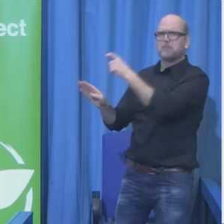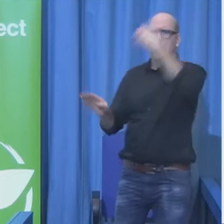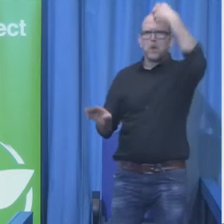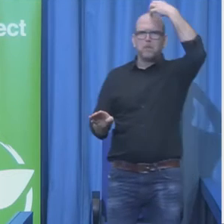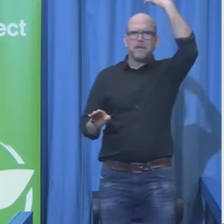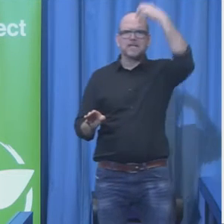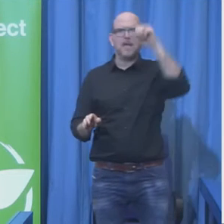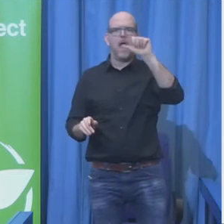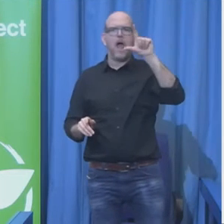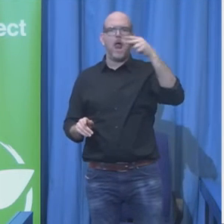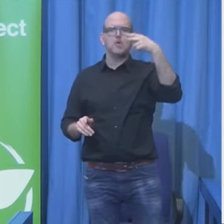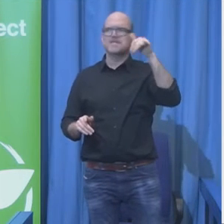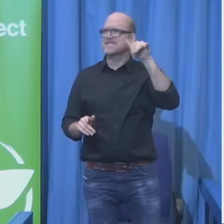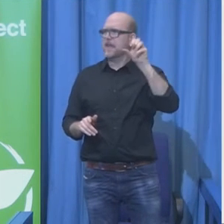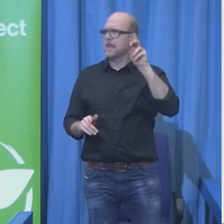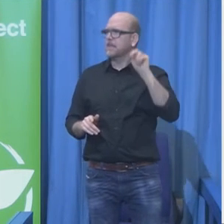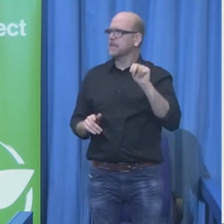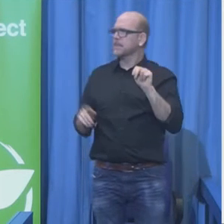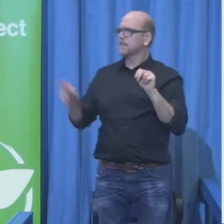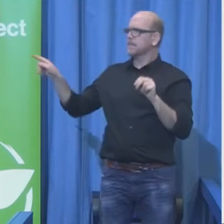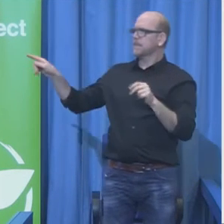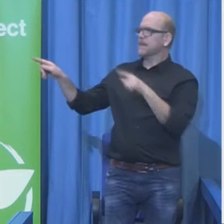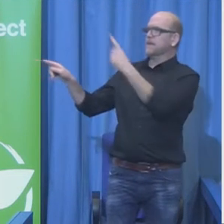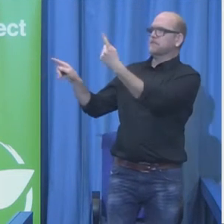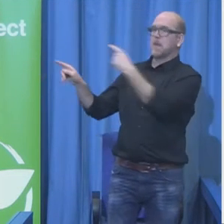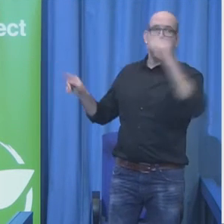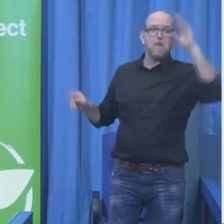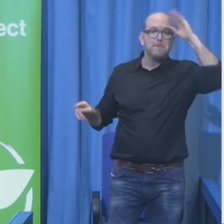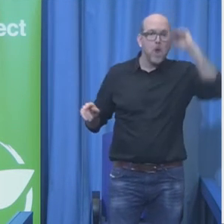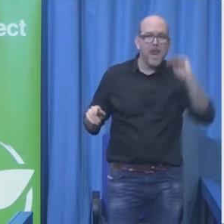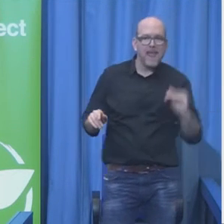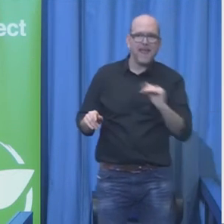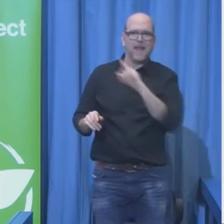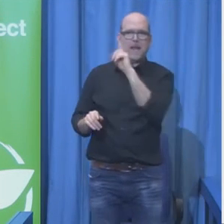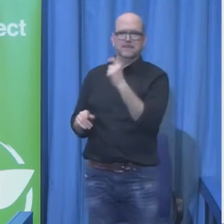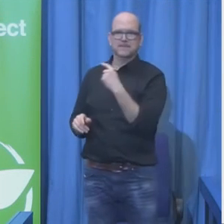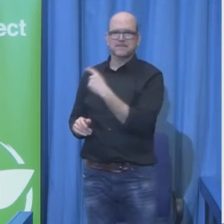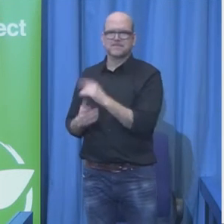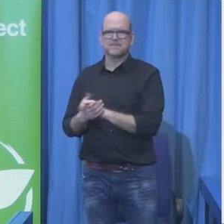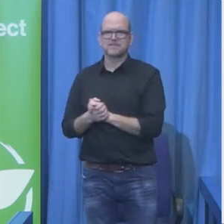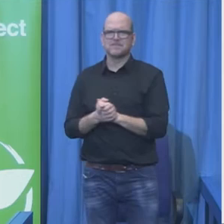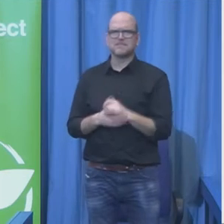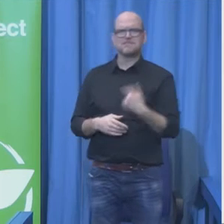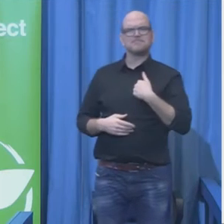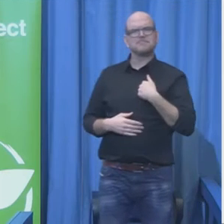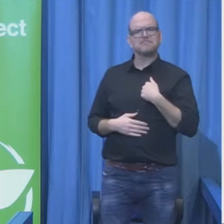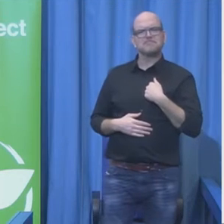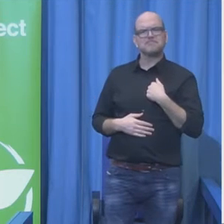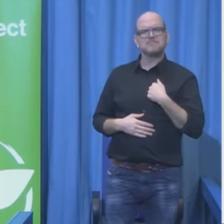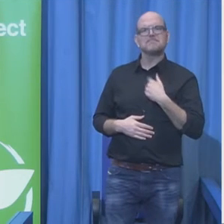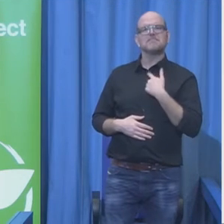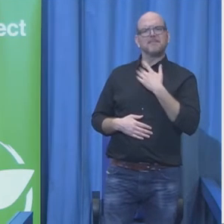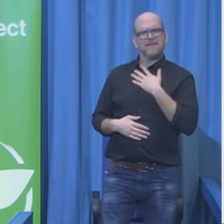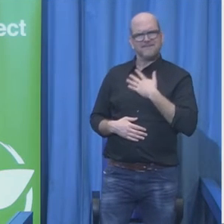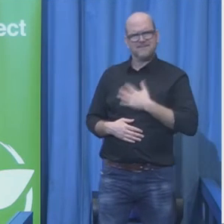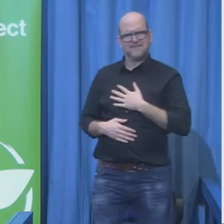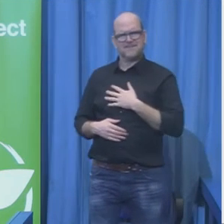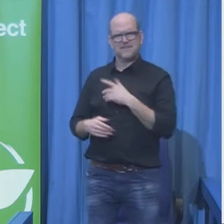one of the solutions you said was forming a committee. And me as a citizen of Jordan,